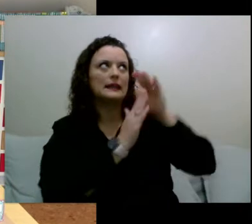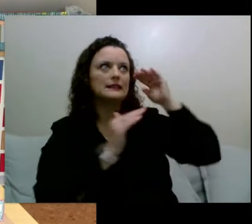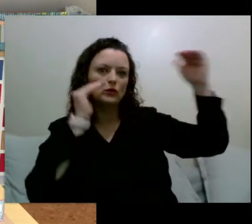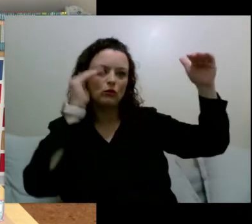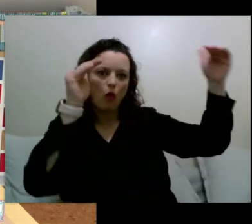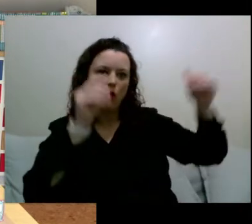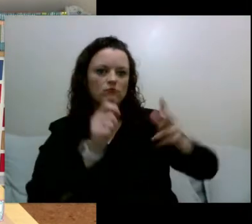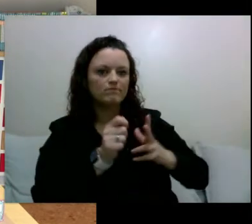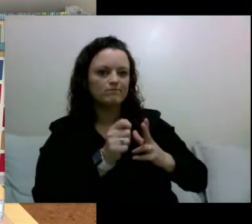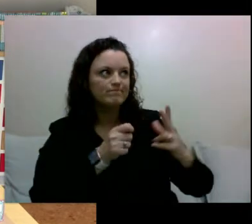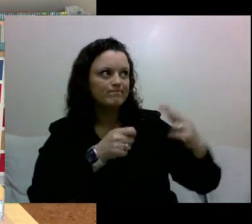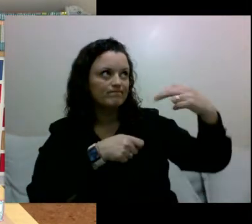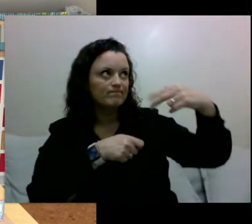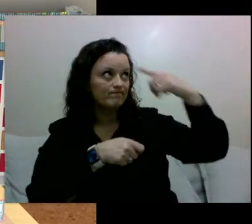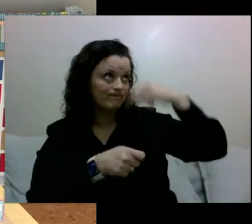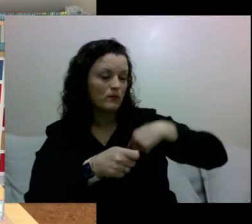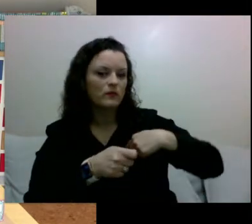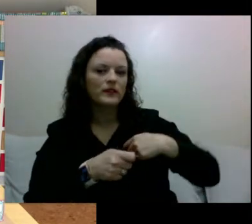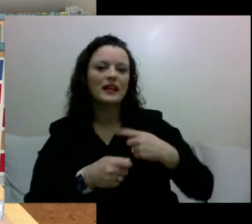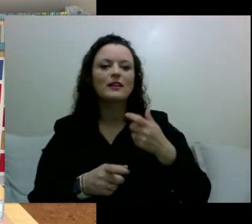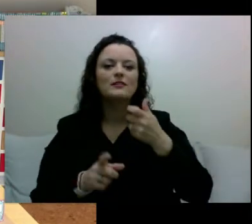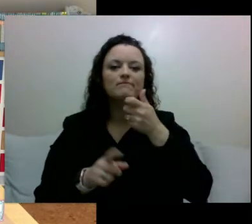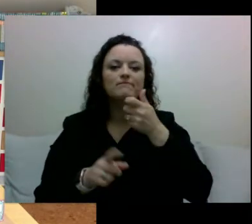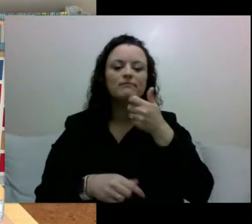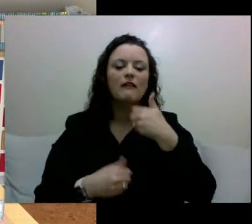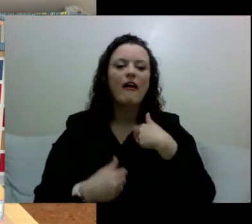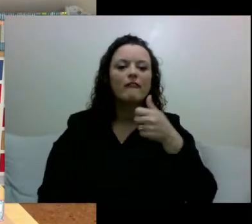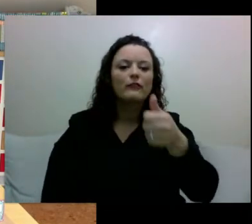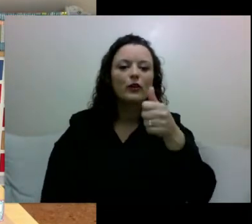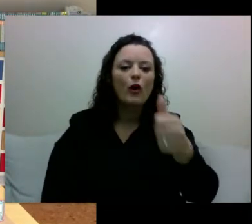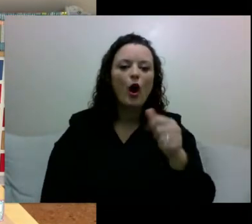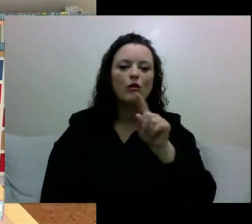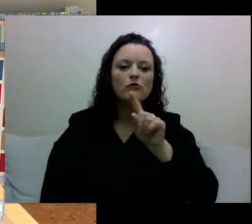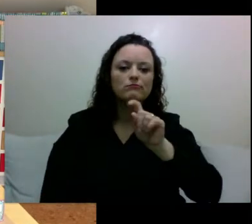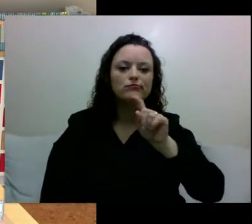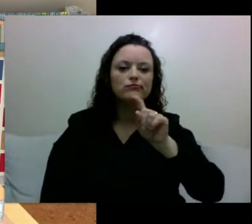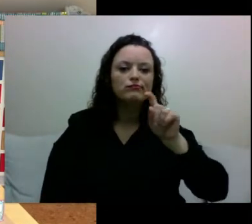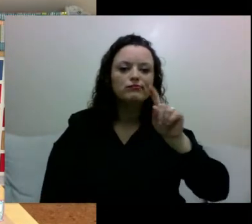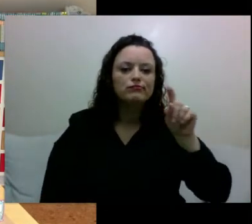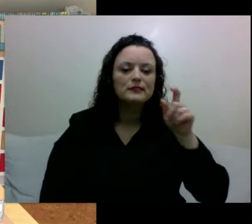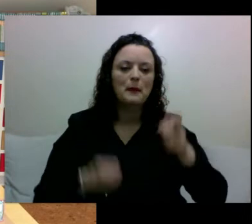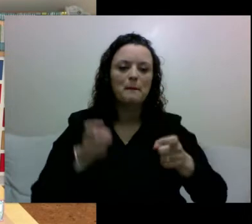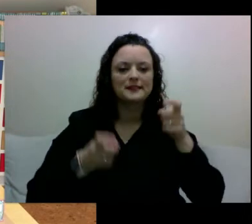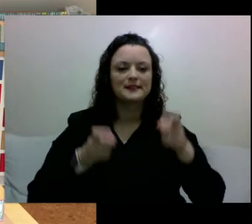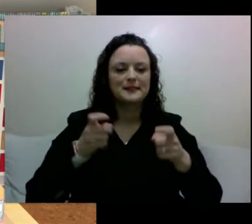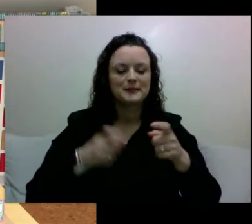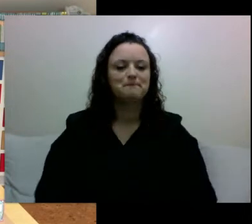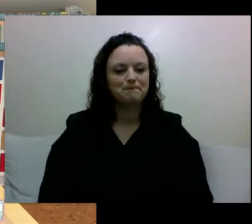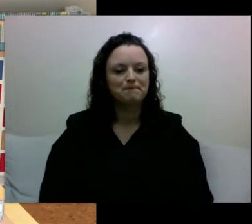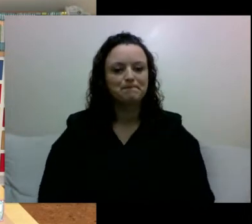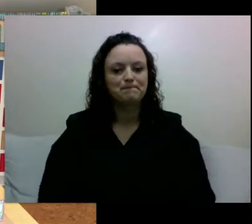you have your own little finger puppets that you've created, just like this.